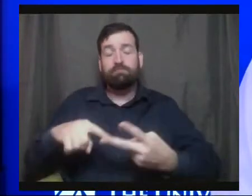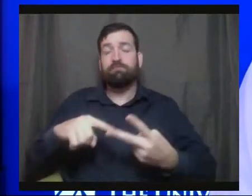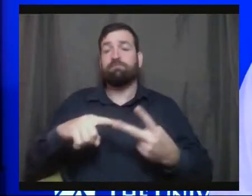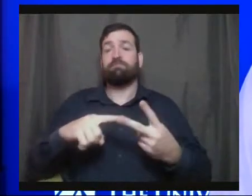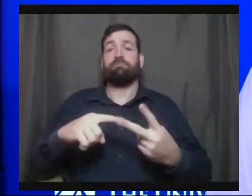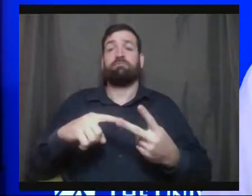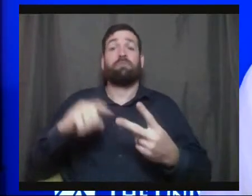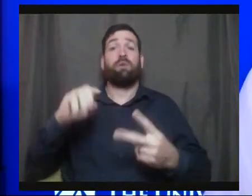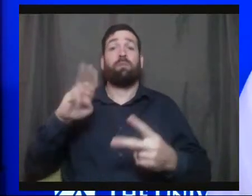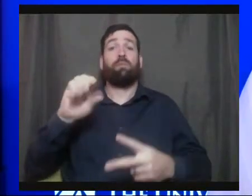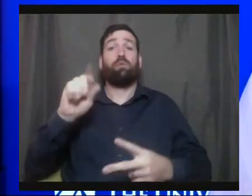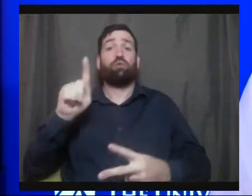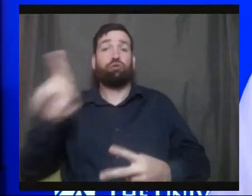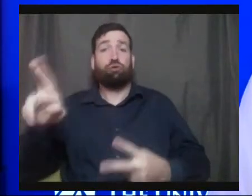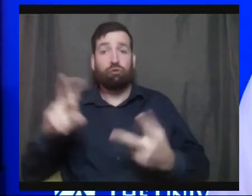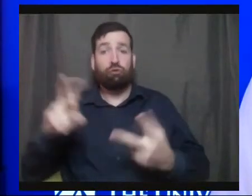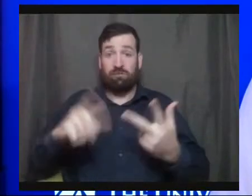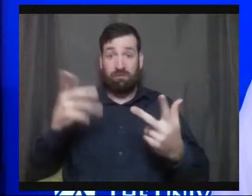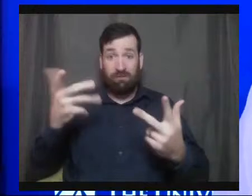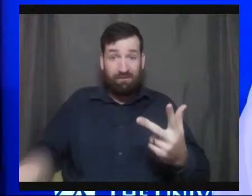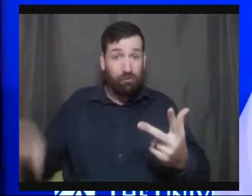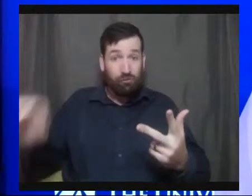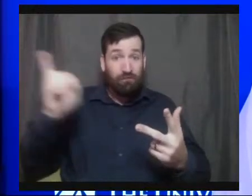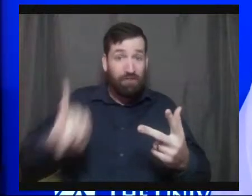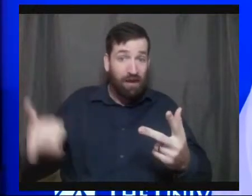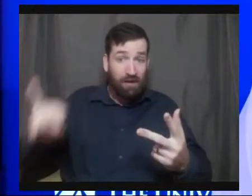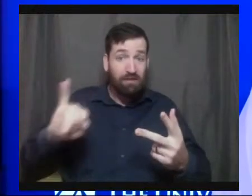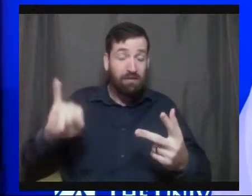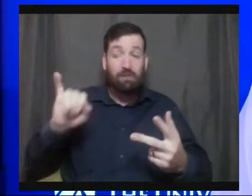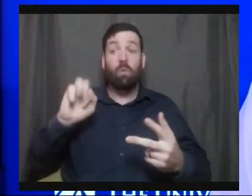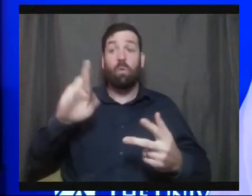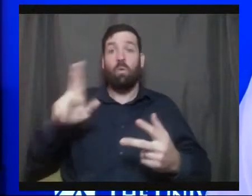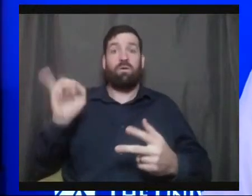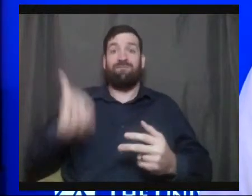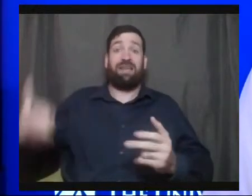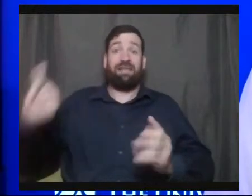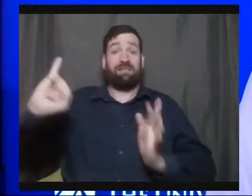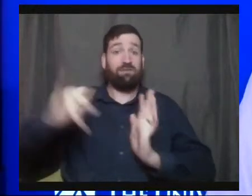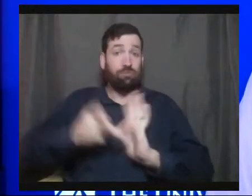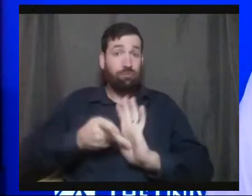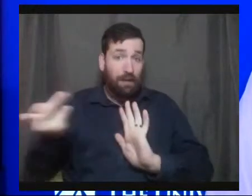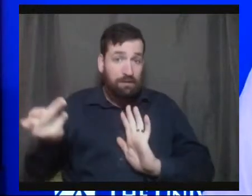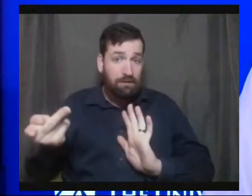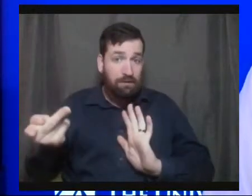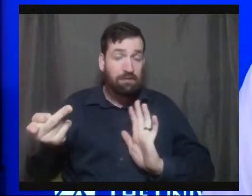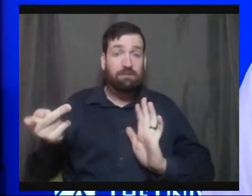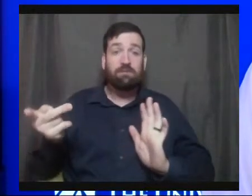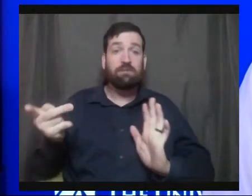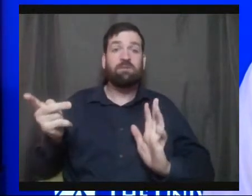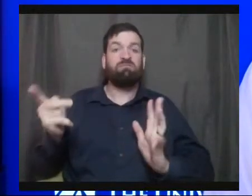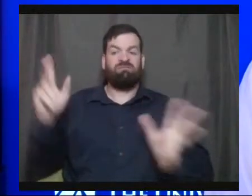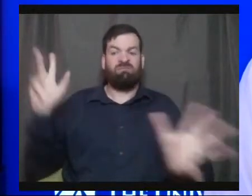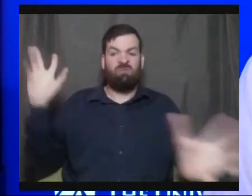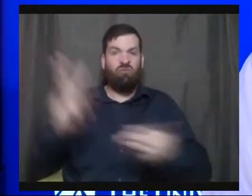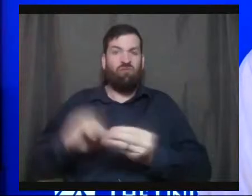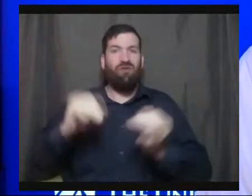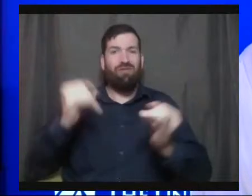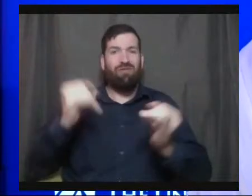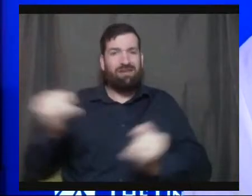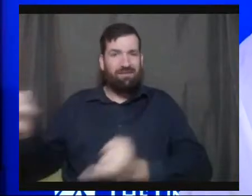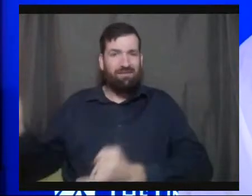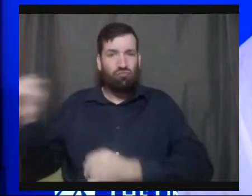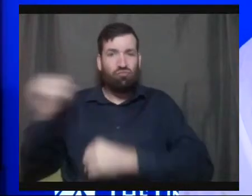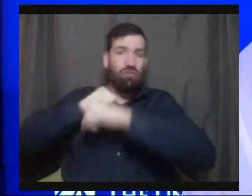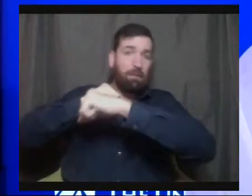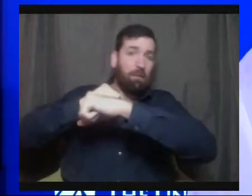history of infection or those that have been infected and reinfected. Just overall individual immunity as well as population